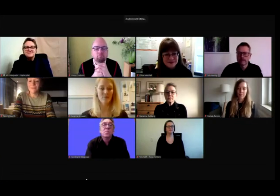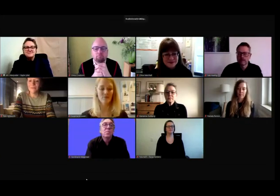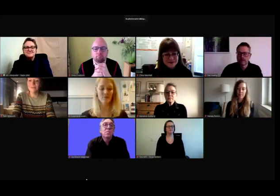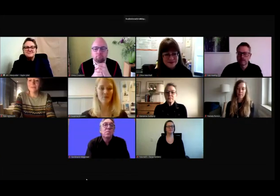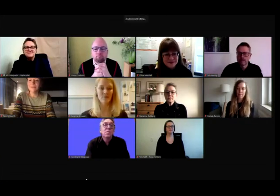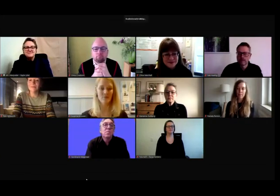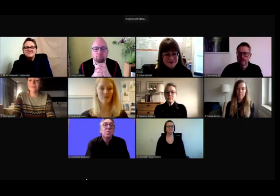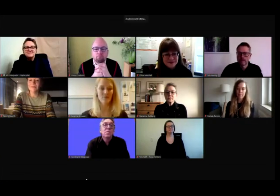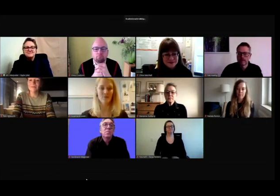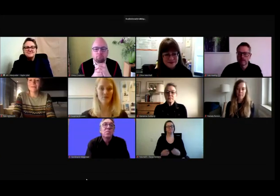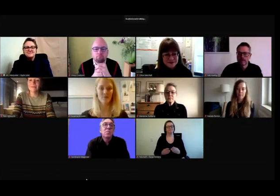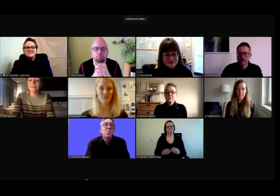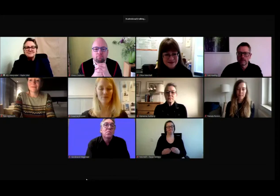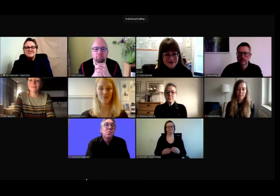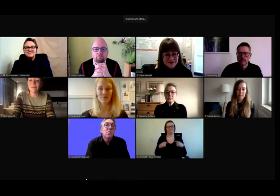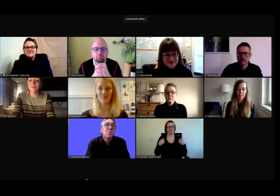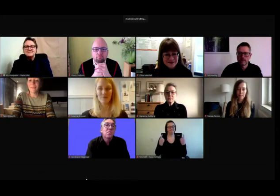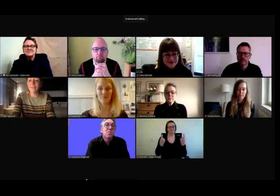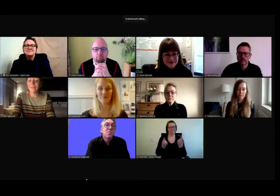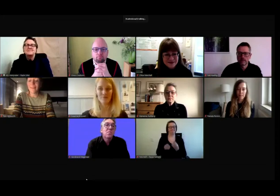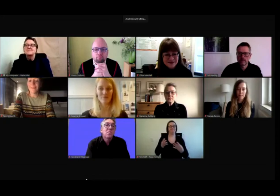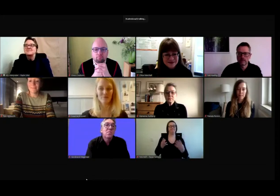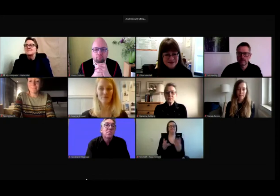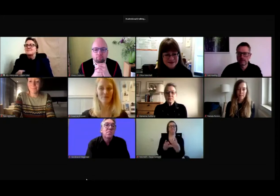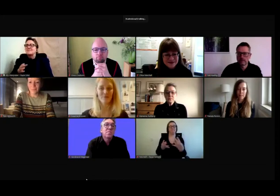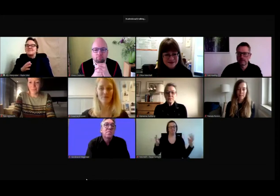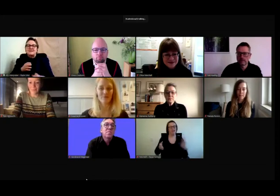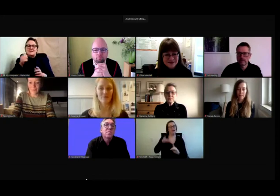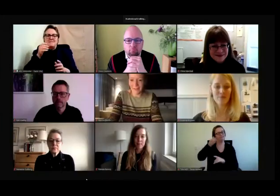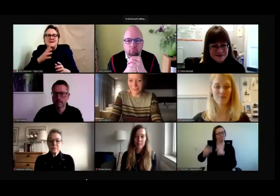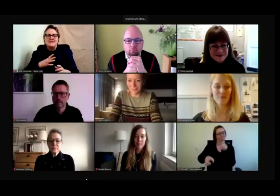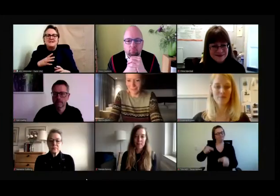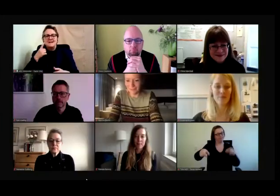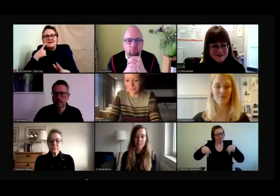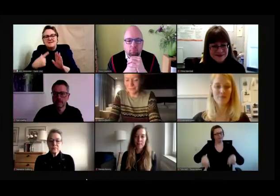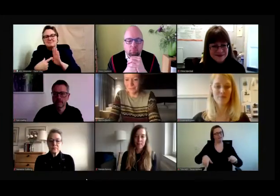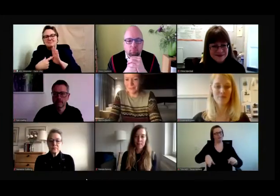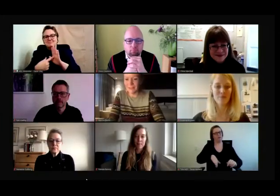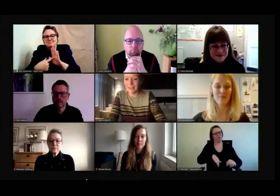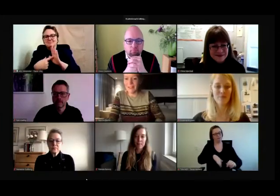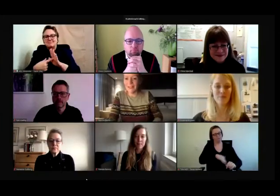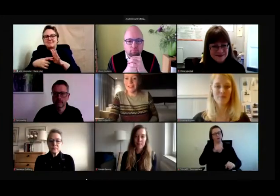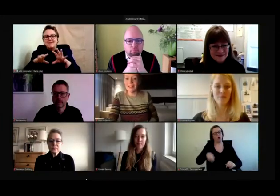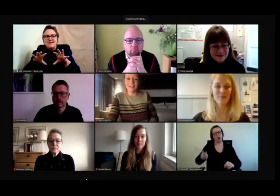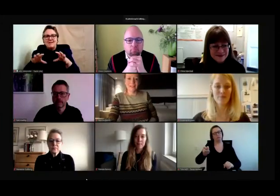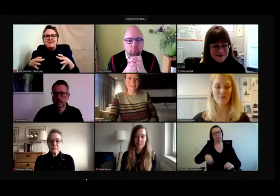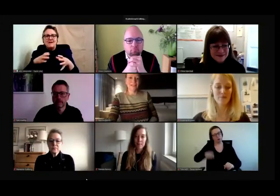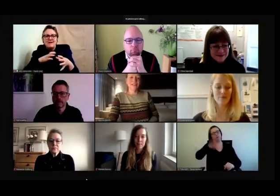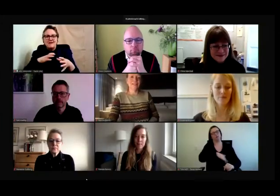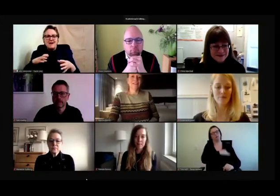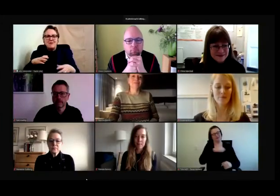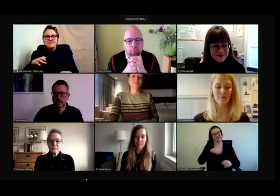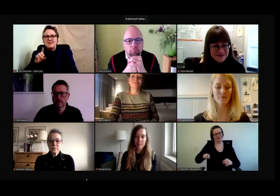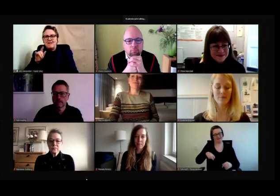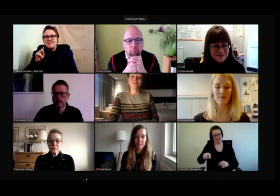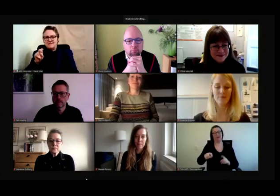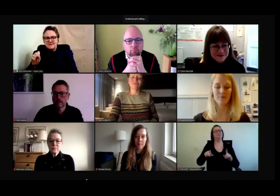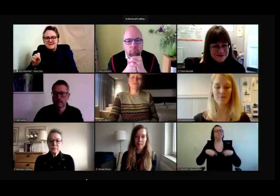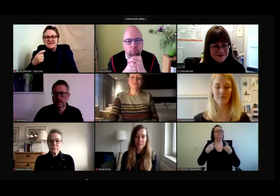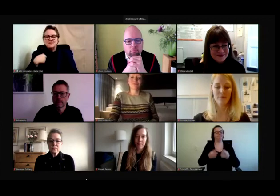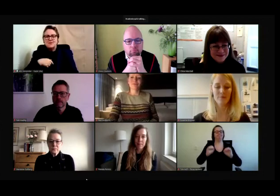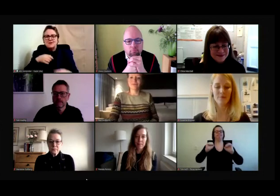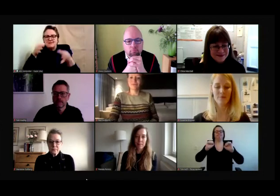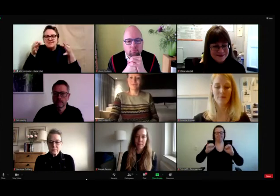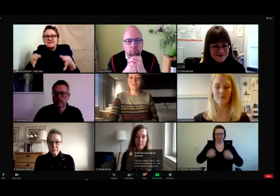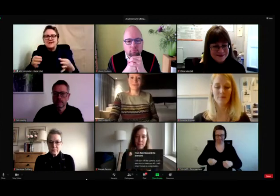On behalf of the Council of Deans of Radboud University Nijmegen, we have decided to award